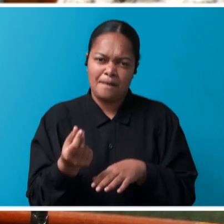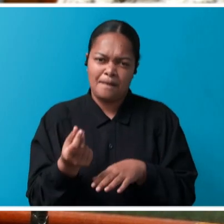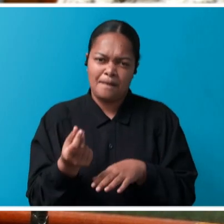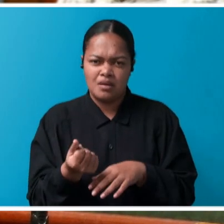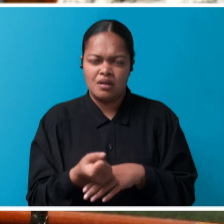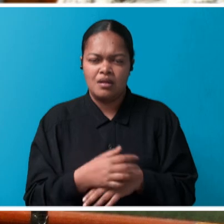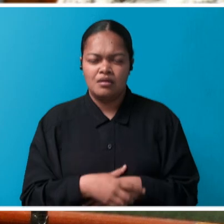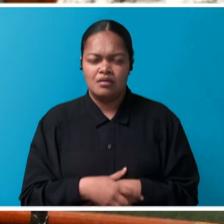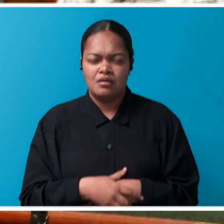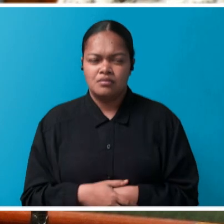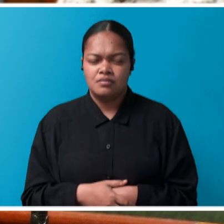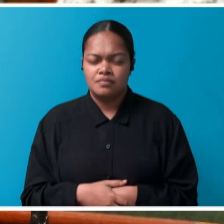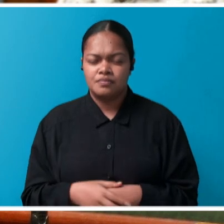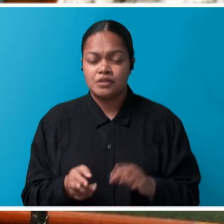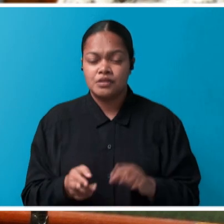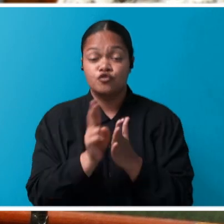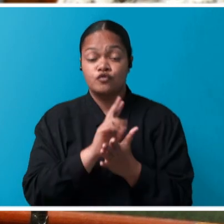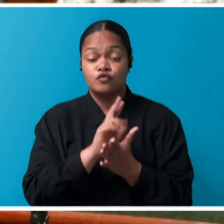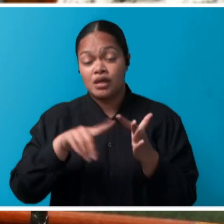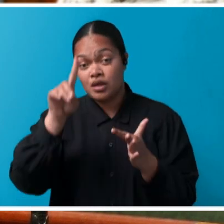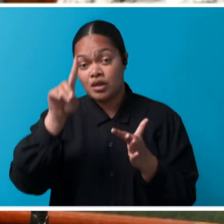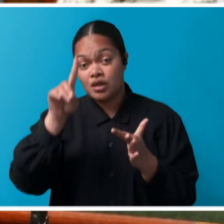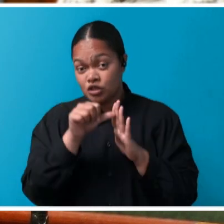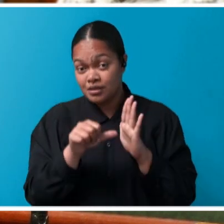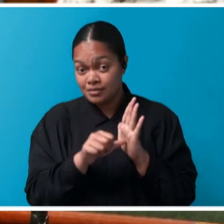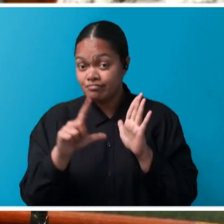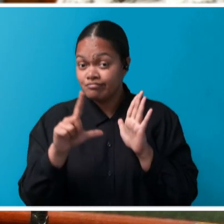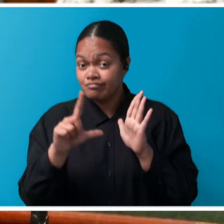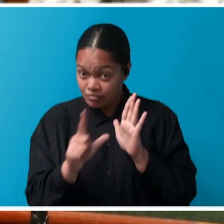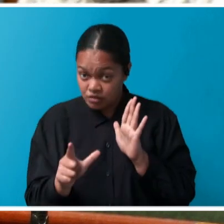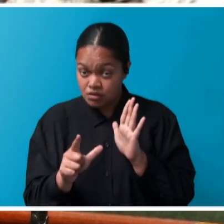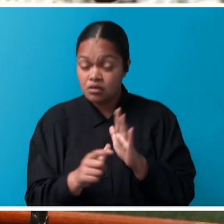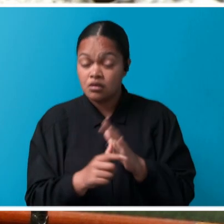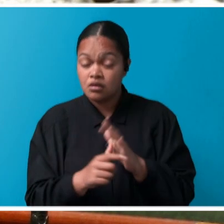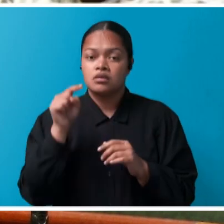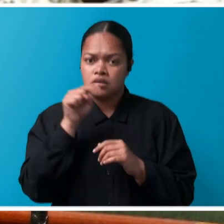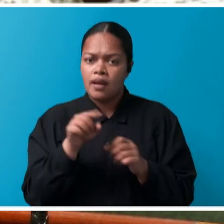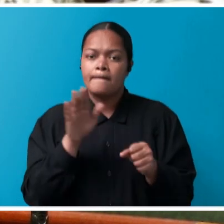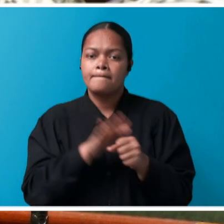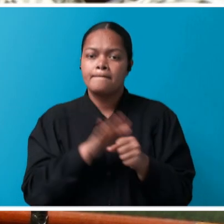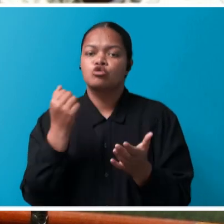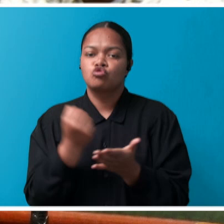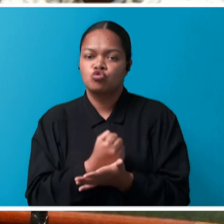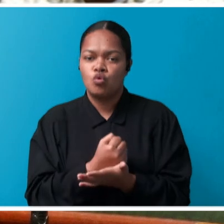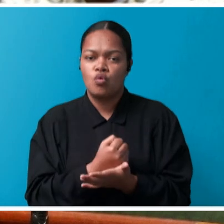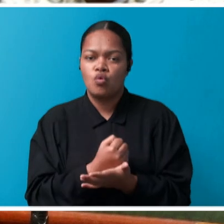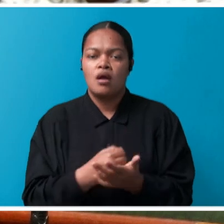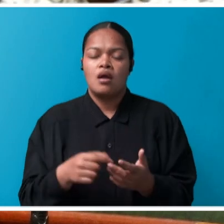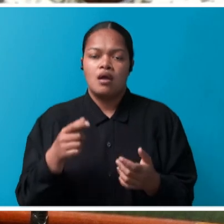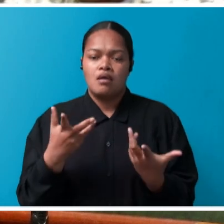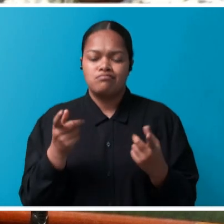outdated. The review of the Education Act and legislation will ensure that we meet modern